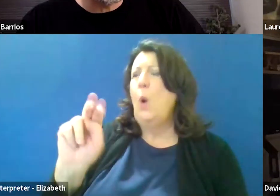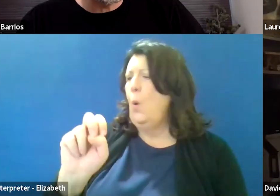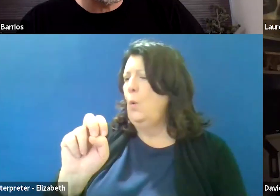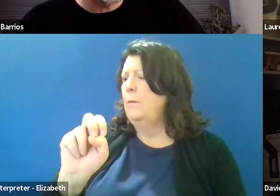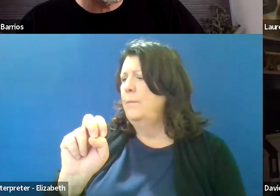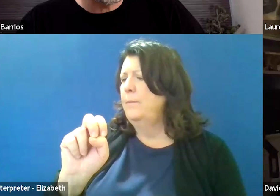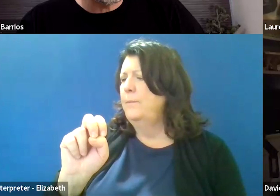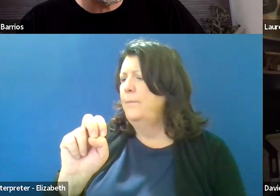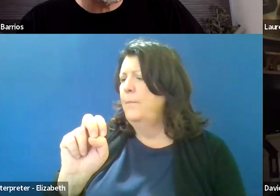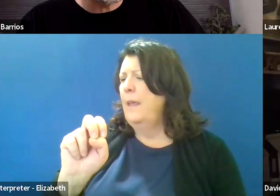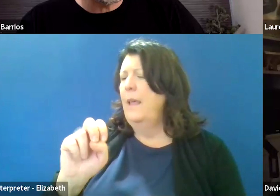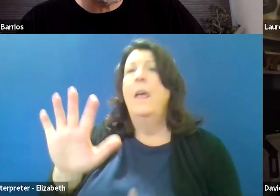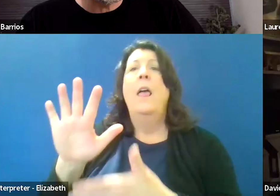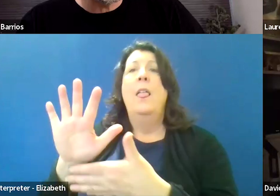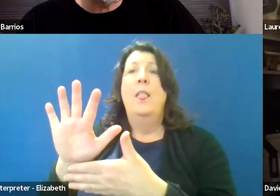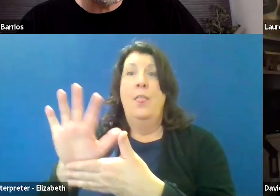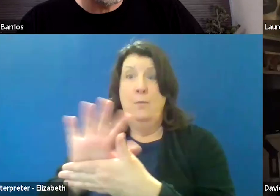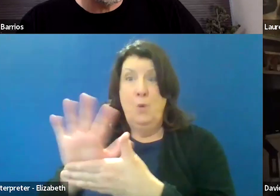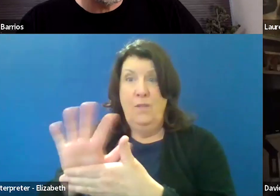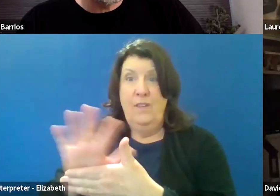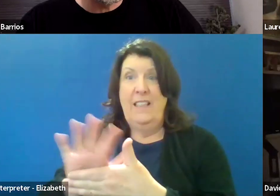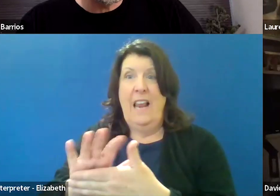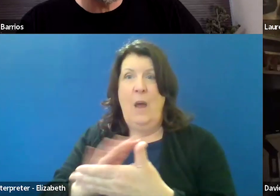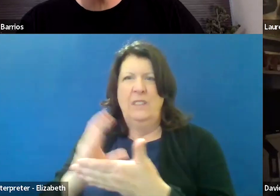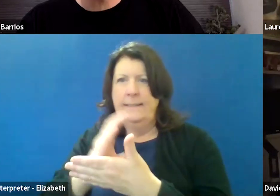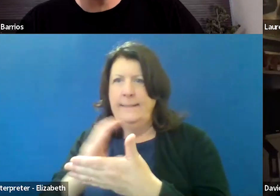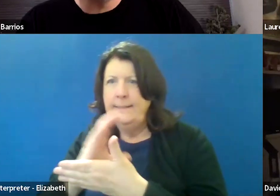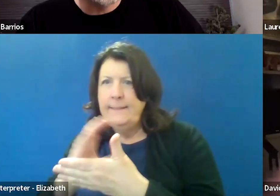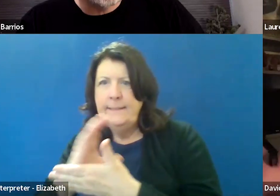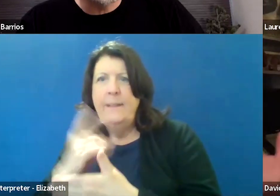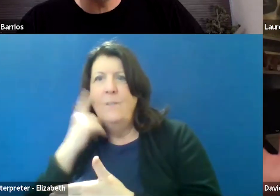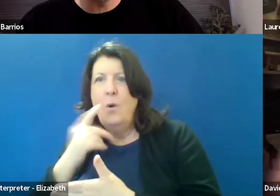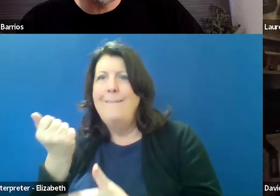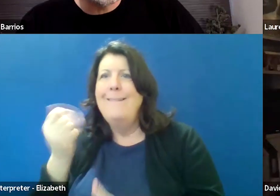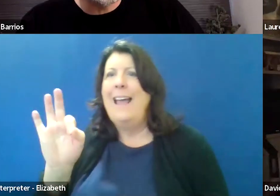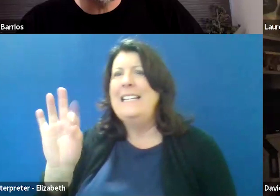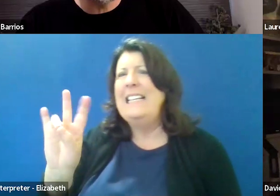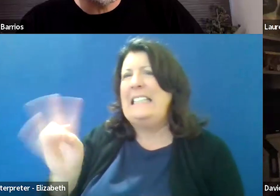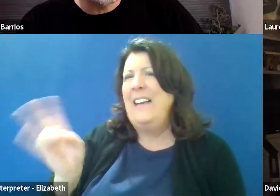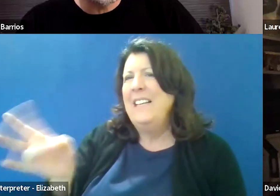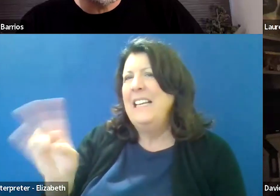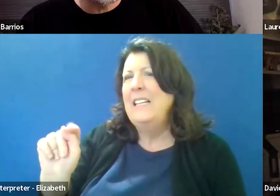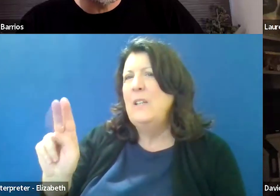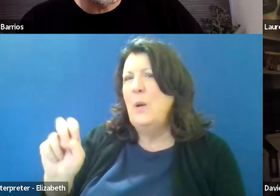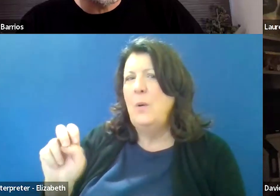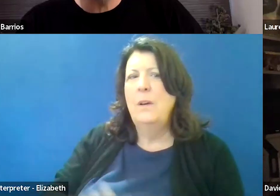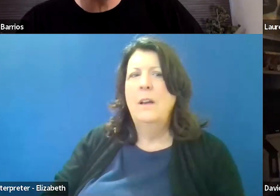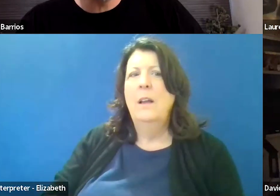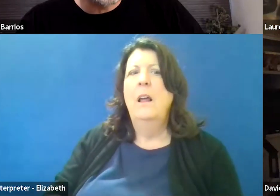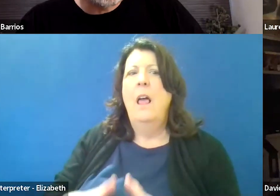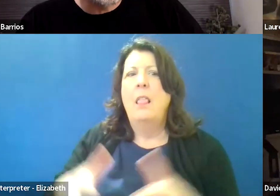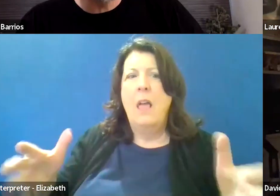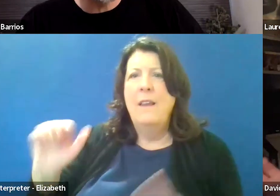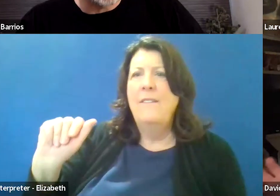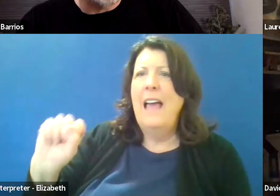And to the movies I saw to prepare to write in the 1970s tone, or let's say 1970, 1980 tone would be tremendous amount of Ashby.